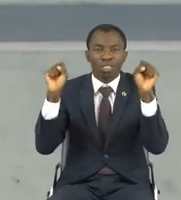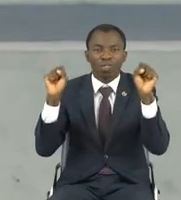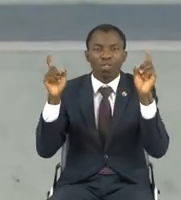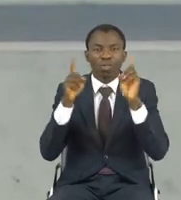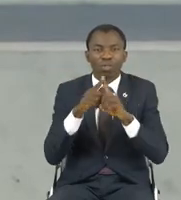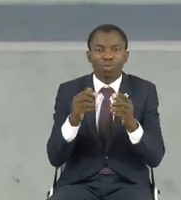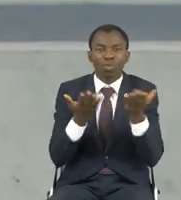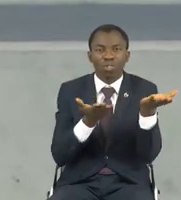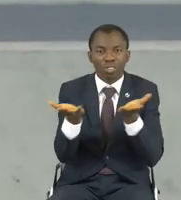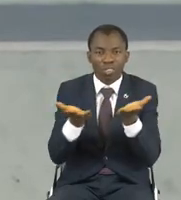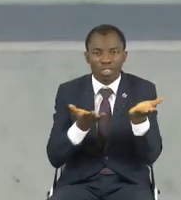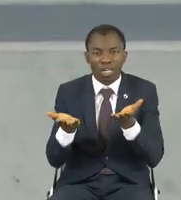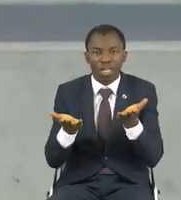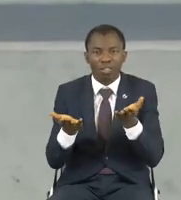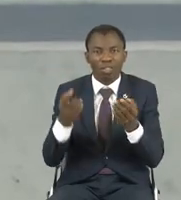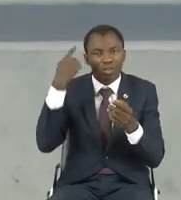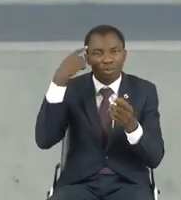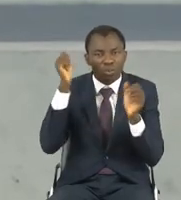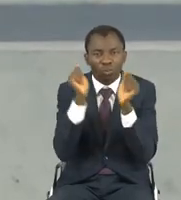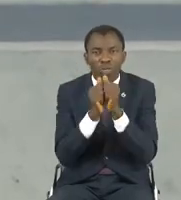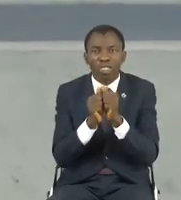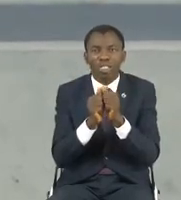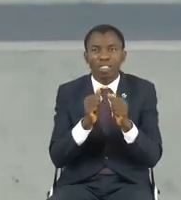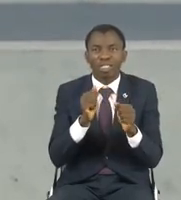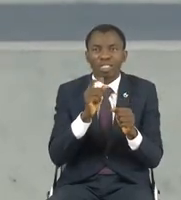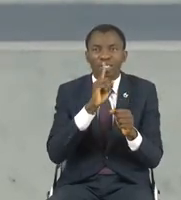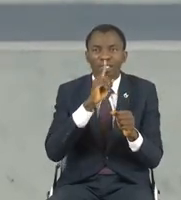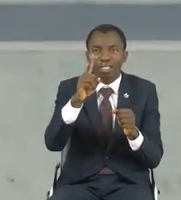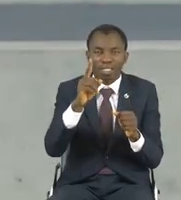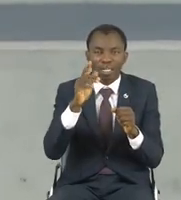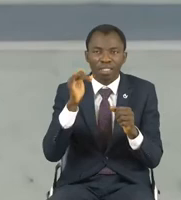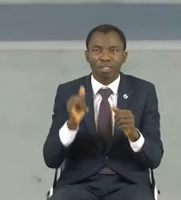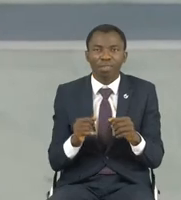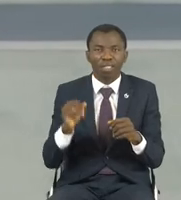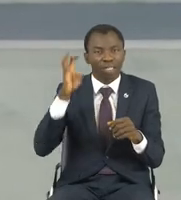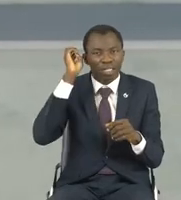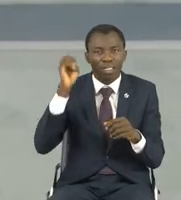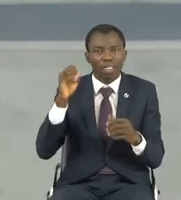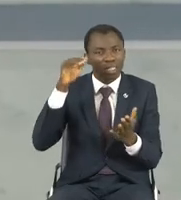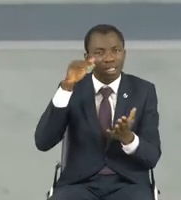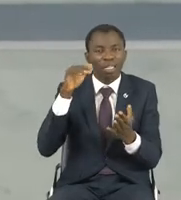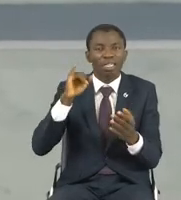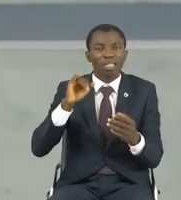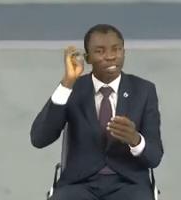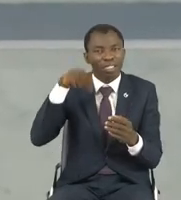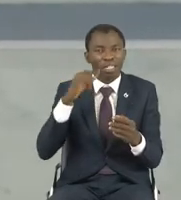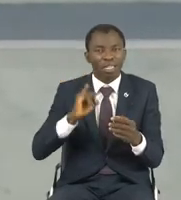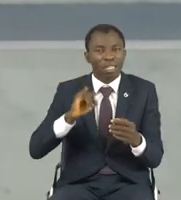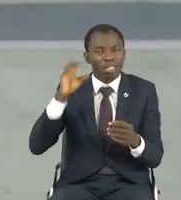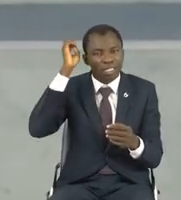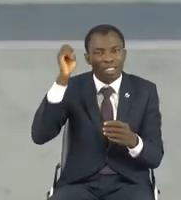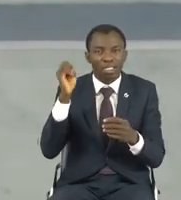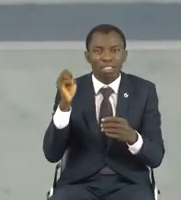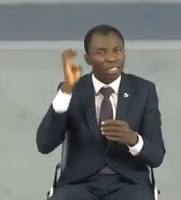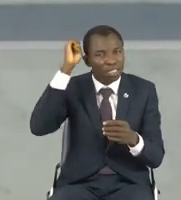serve with sincerity. He says, he came and he served me. He gave